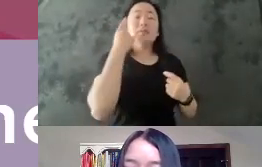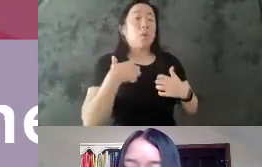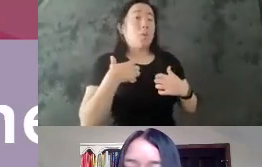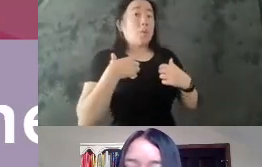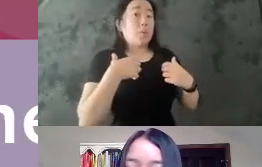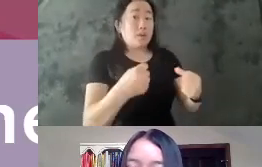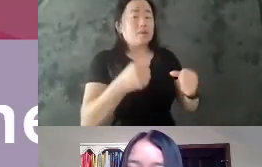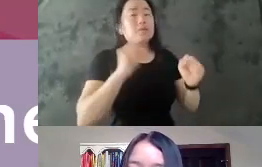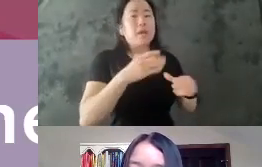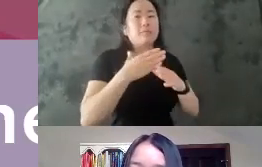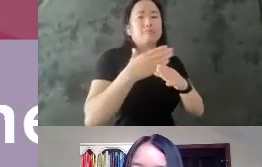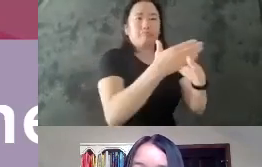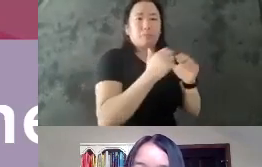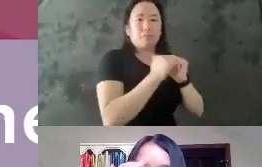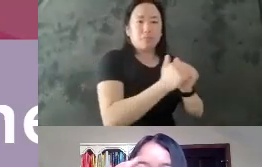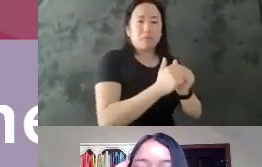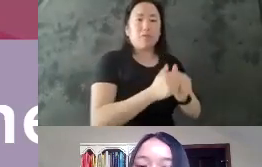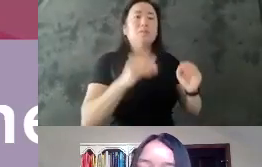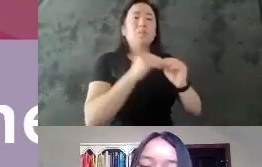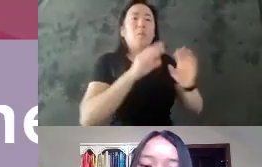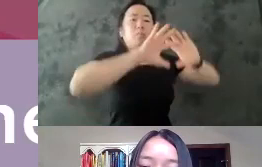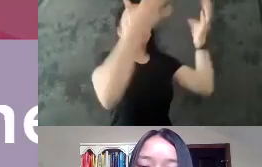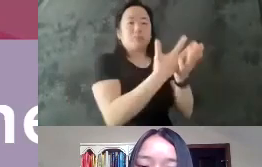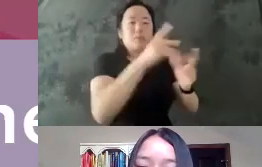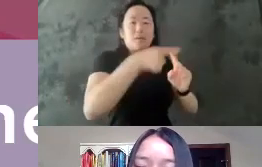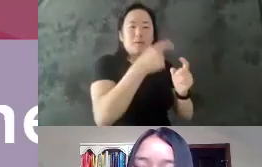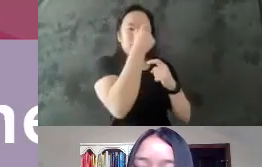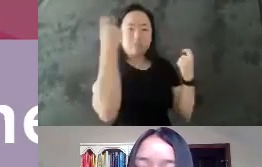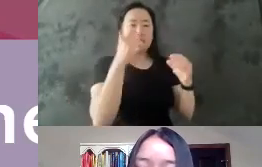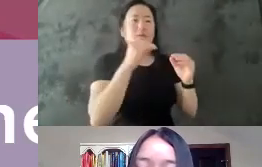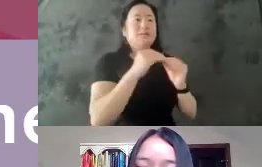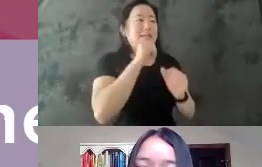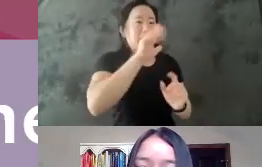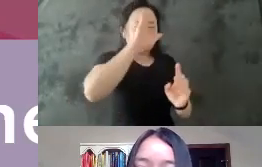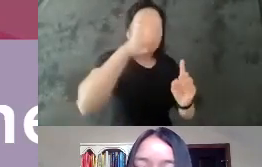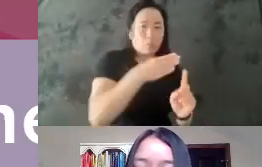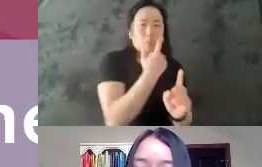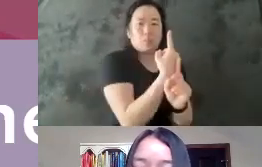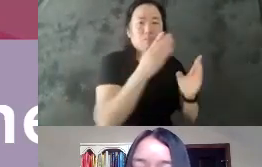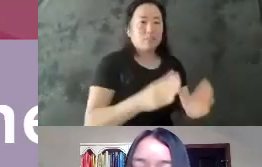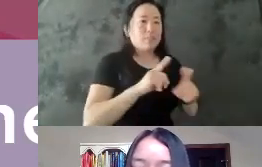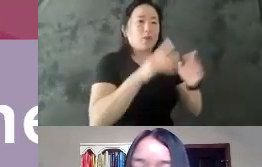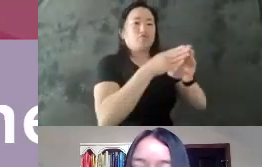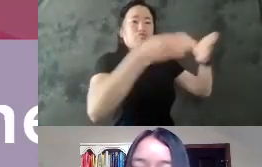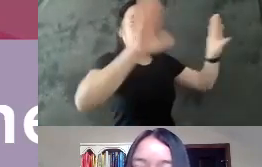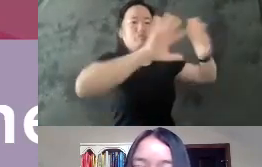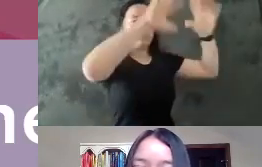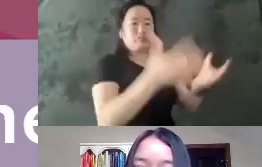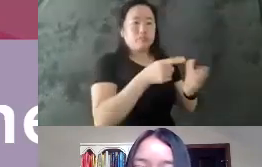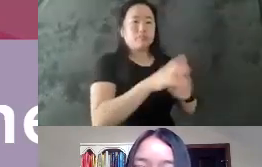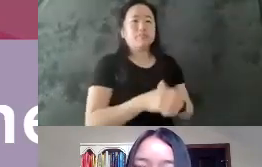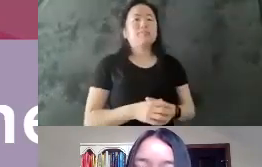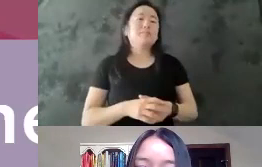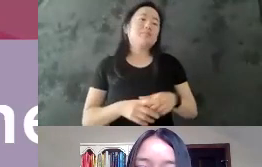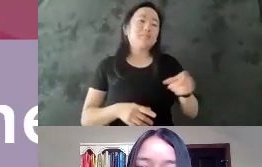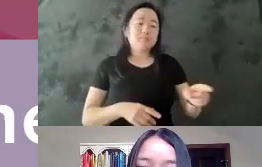view of trauma and resiliency. So healing-centered is focused, just like the title says,